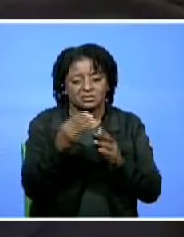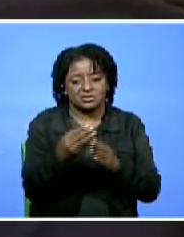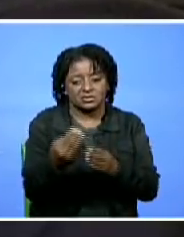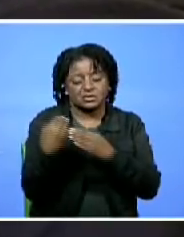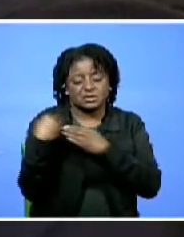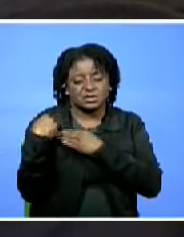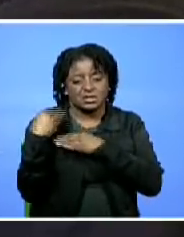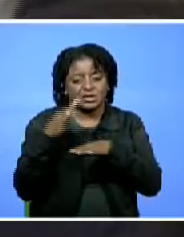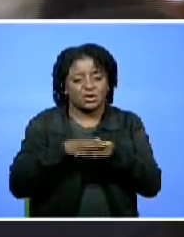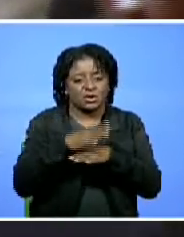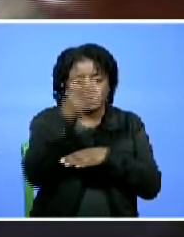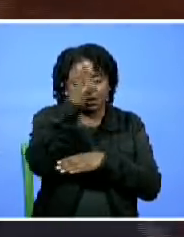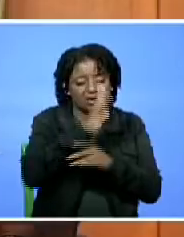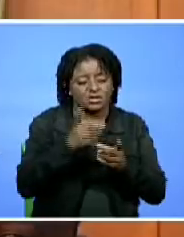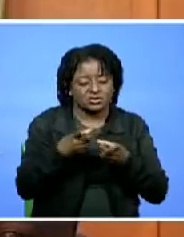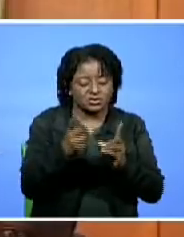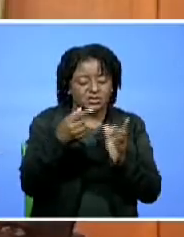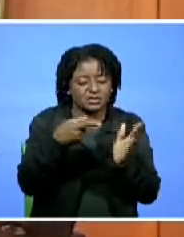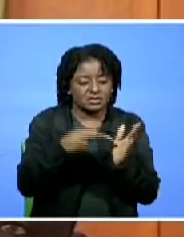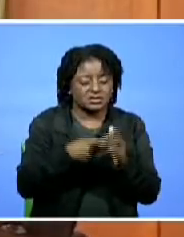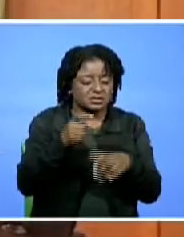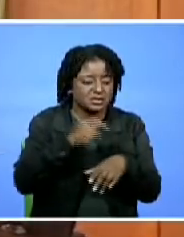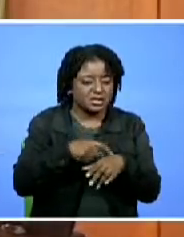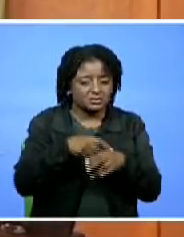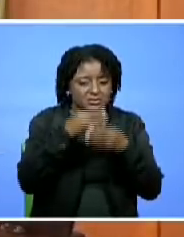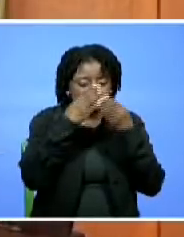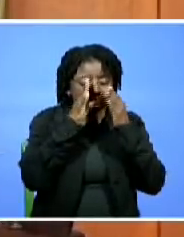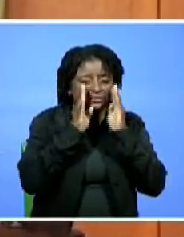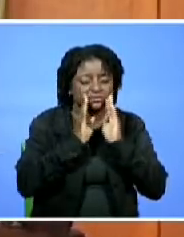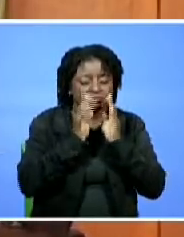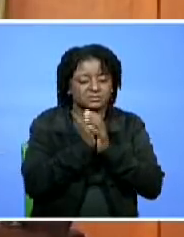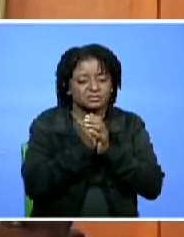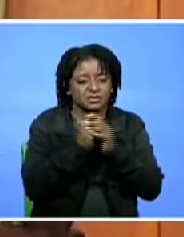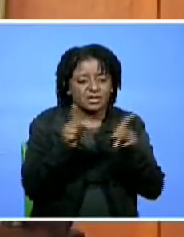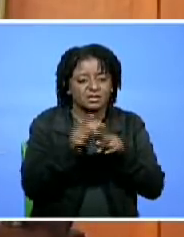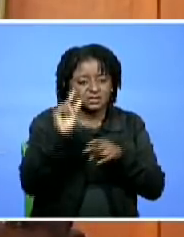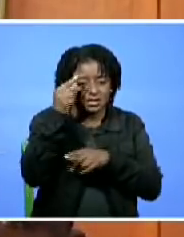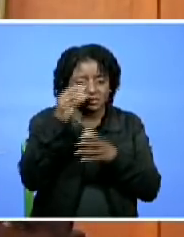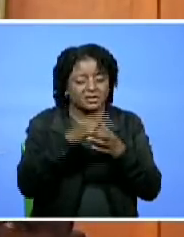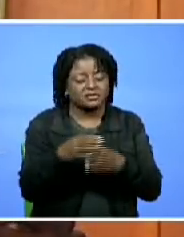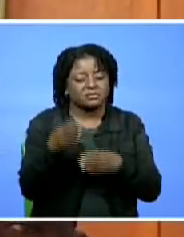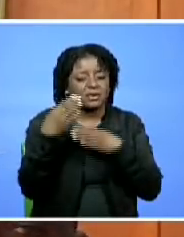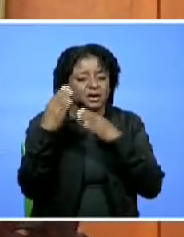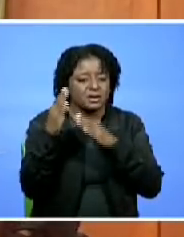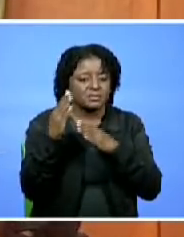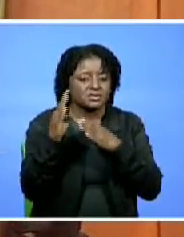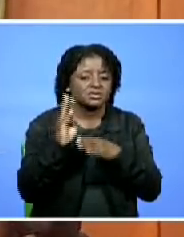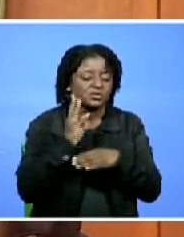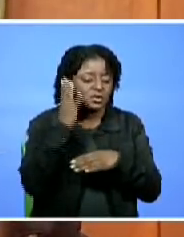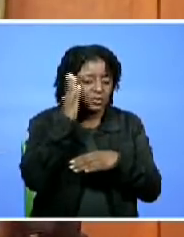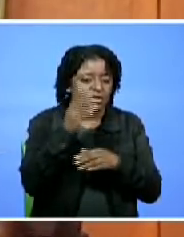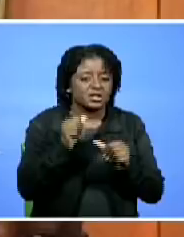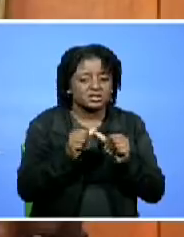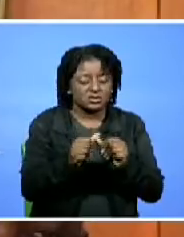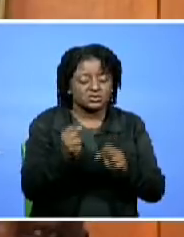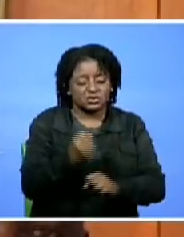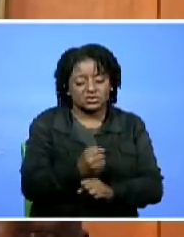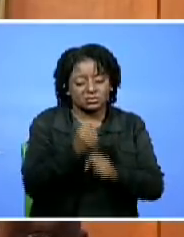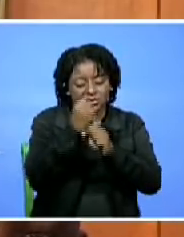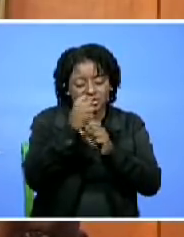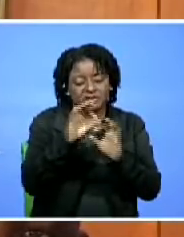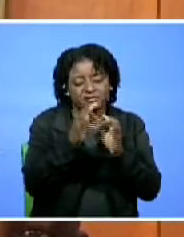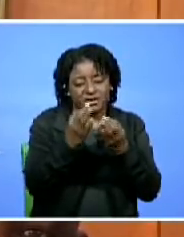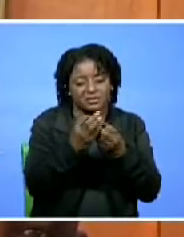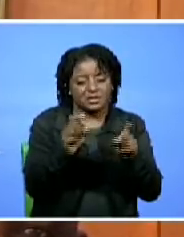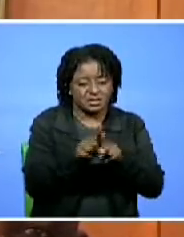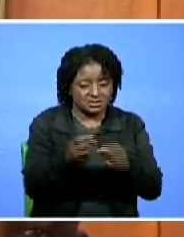God during this time of bereavement. As the government of Burma, we would continue to support the family as much